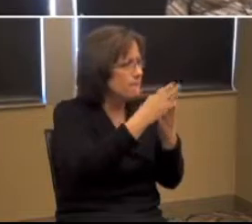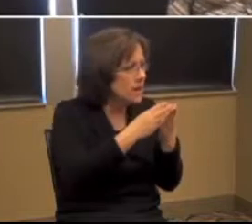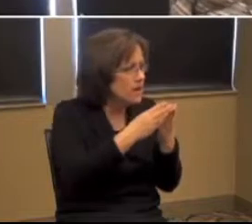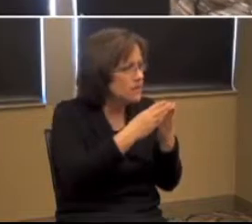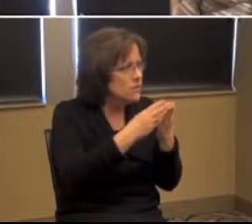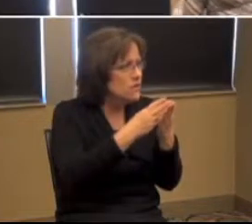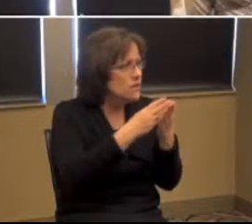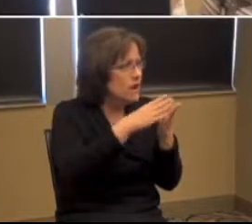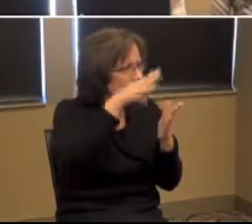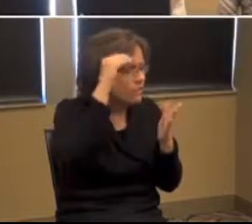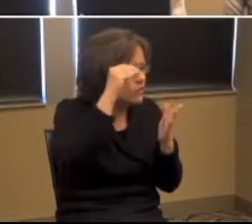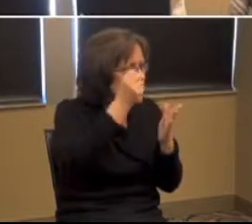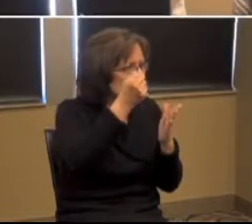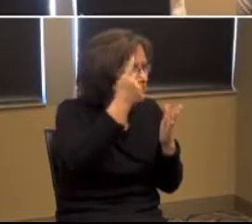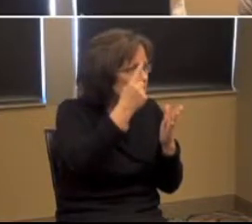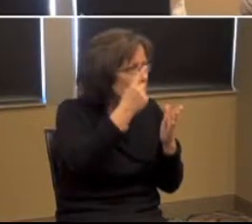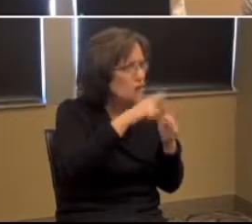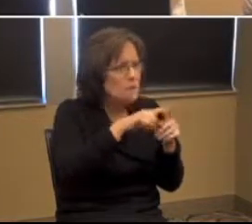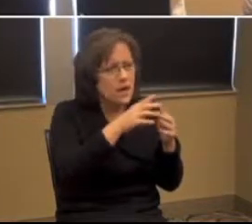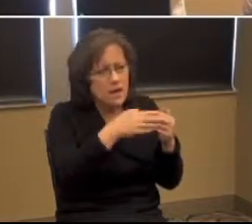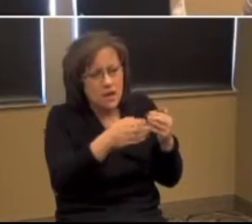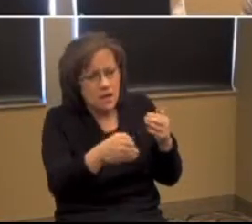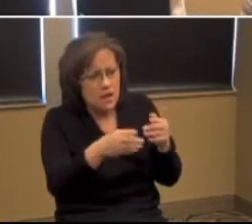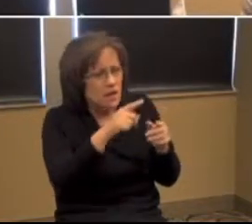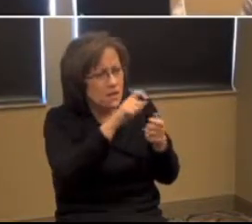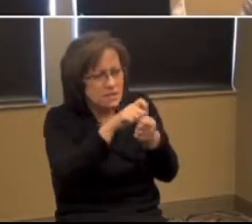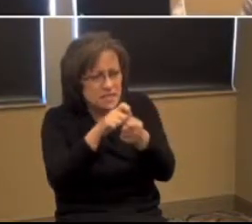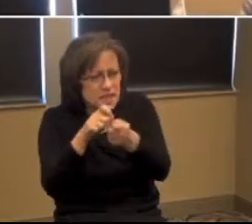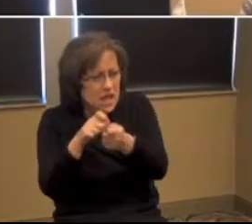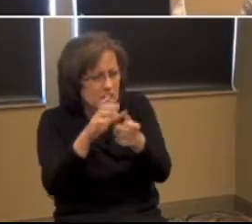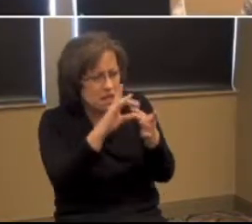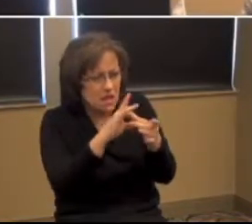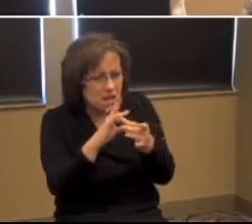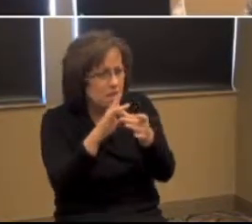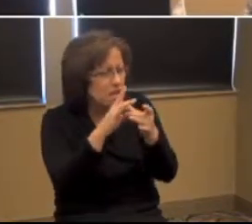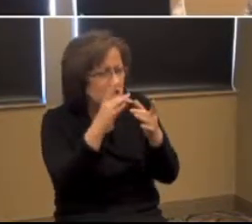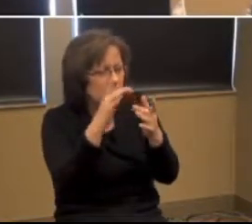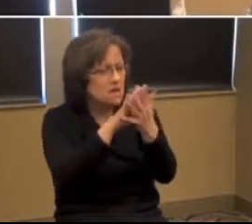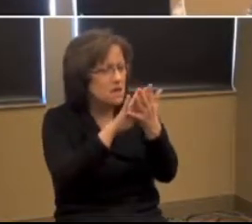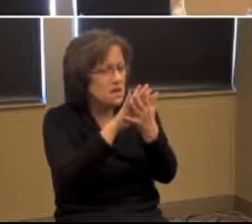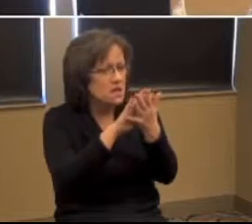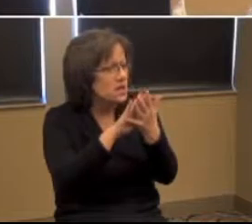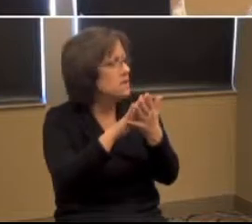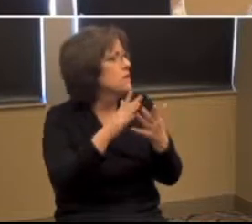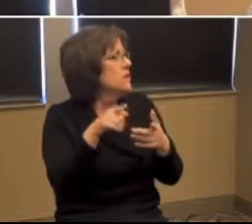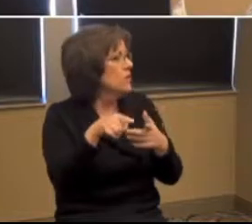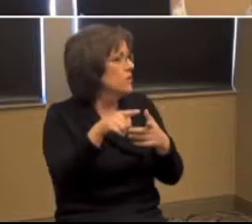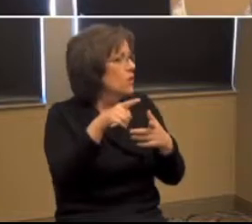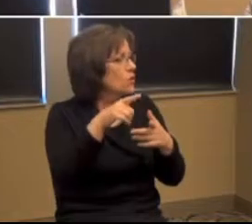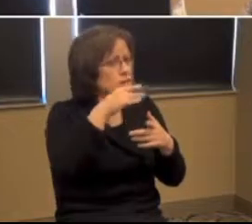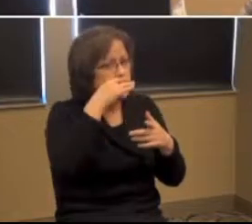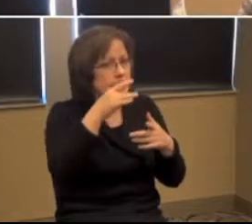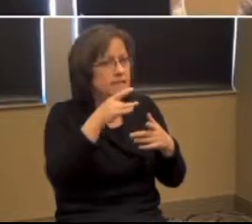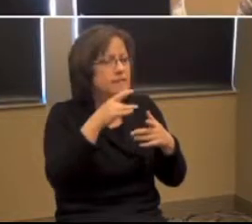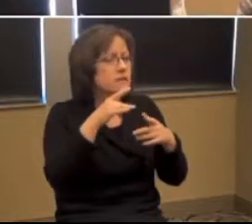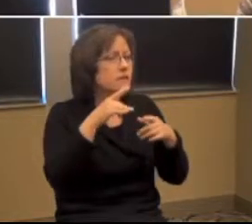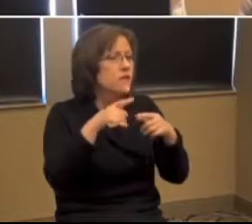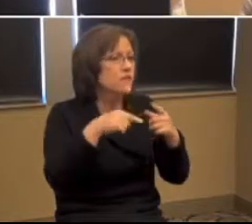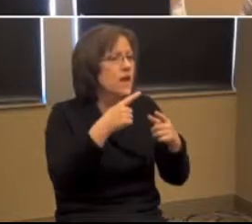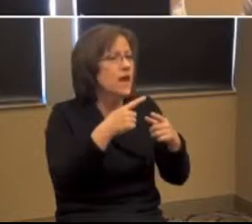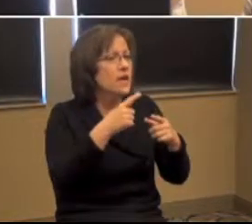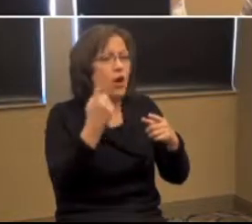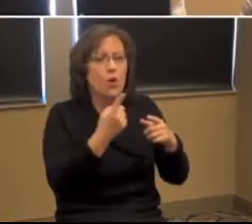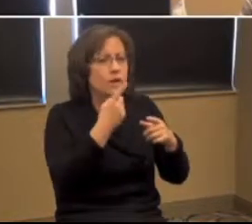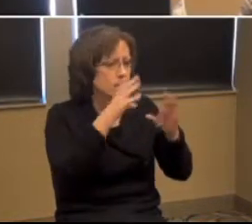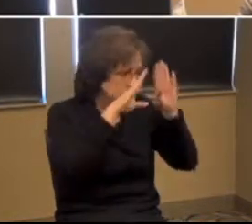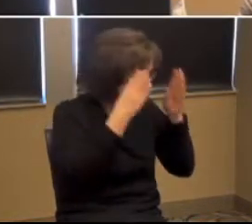of learning, but they're not sure how all those details fit together. These are also your kids who hang their hat on irrelevant features of